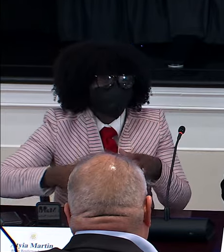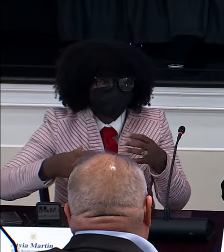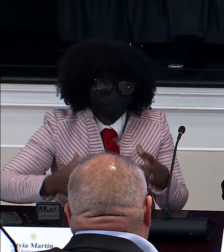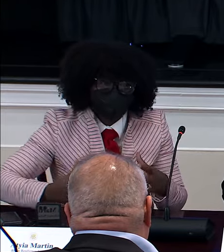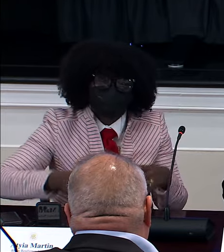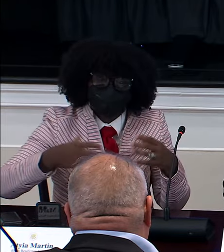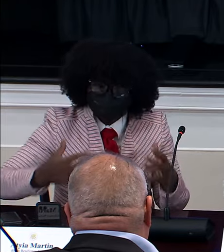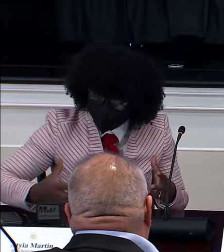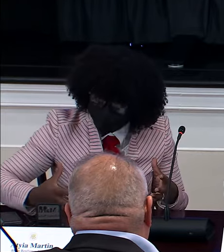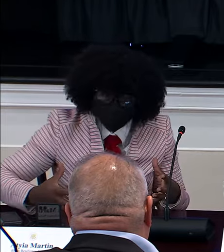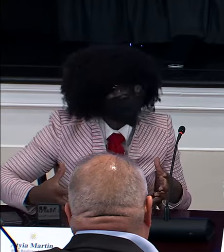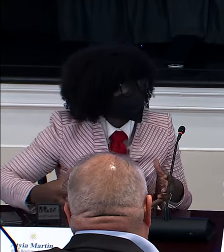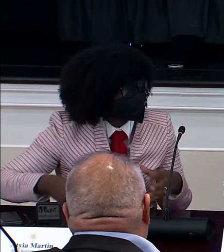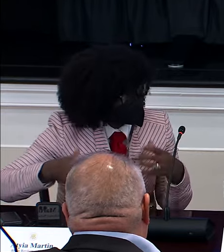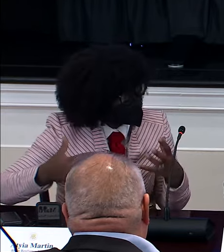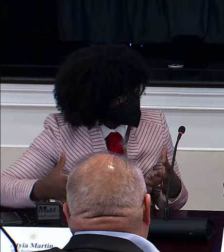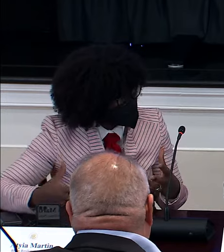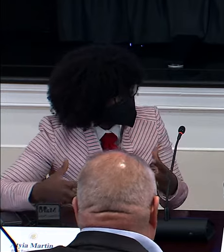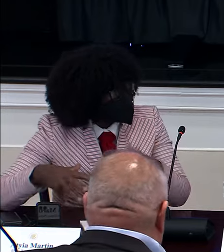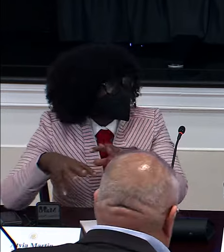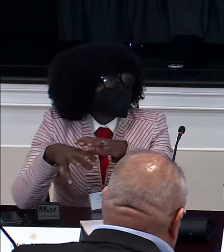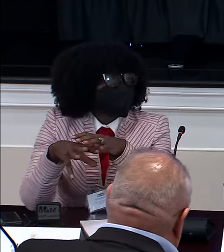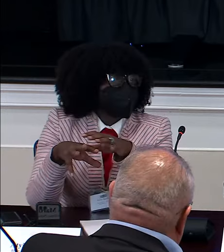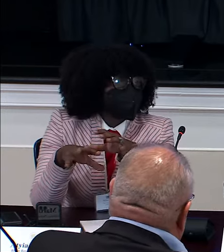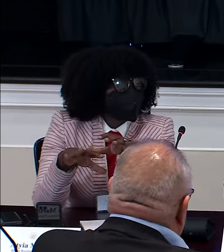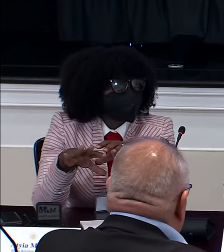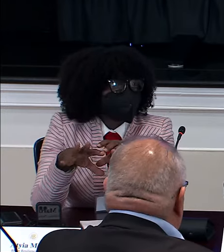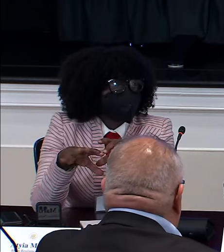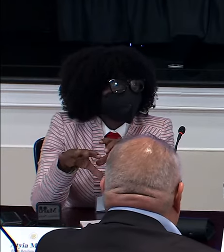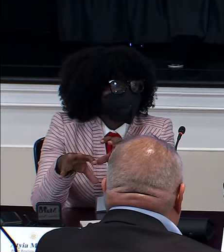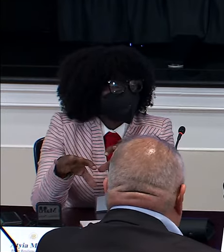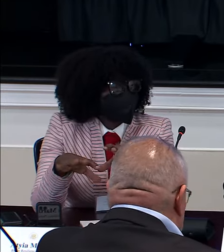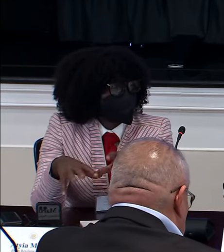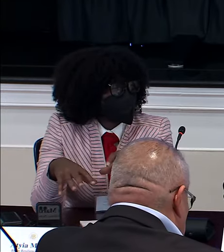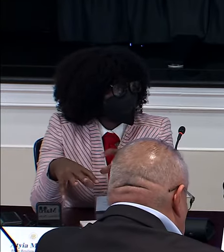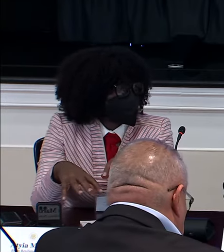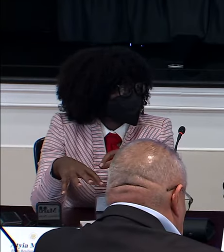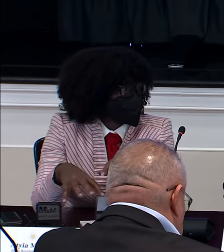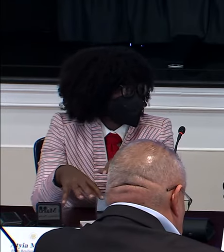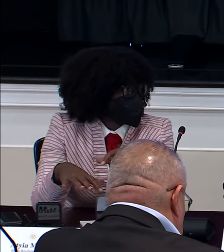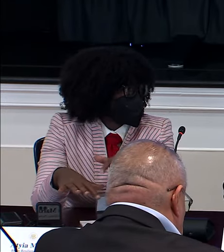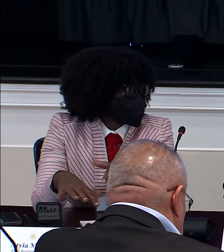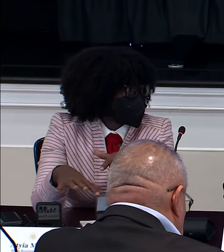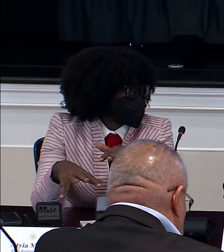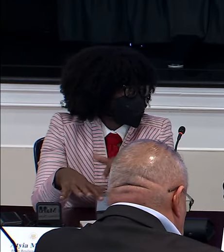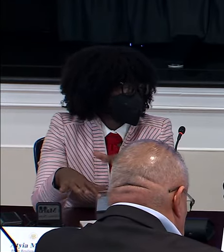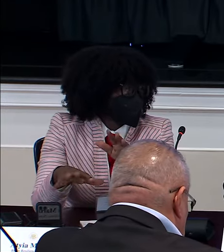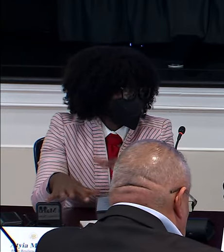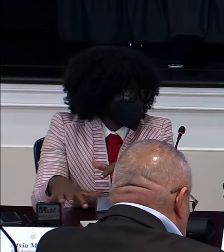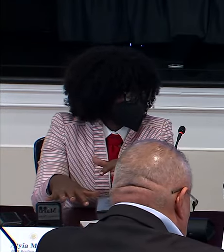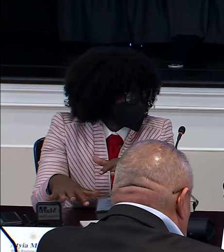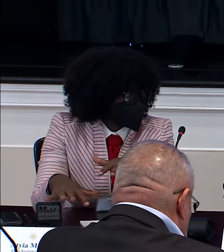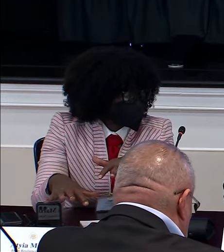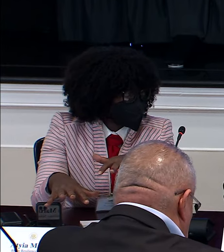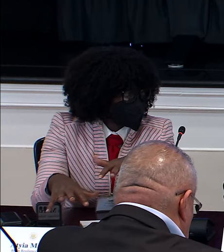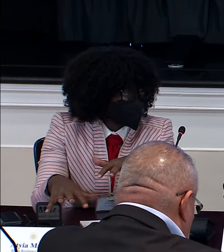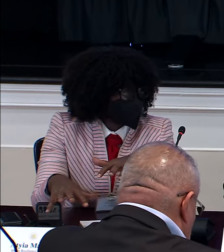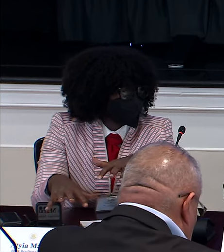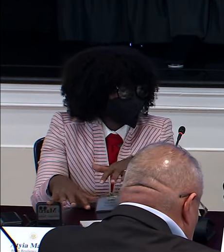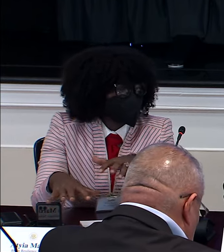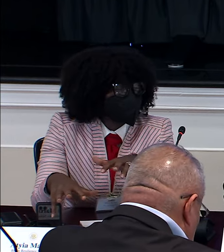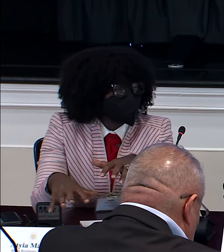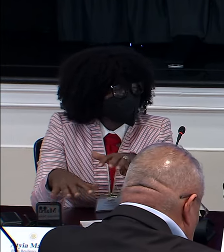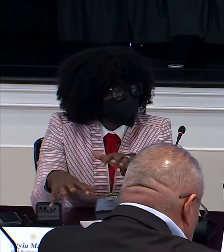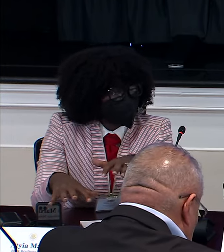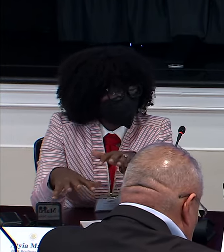local government has money to invest in communities, and it means that there's a lot of coordination that has to happen on the ground with community-based